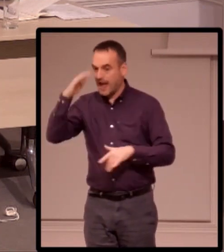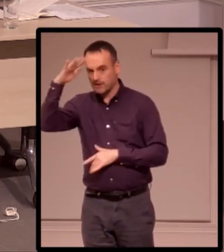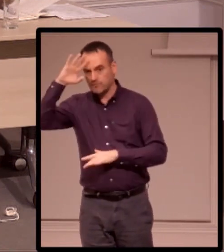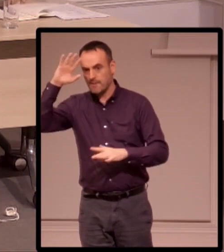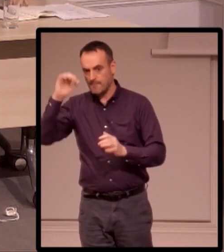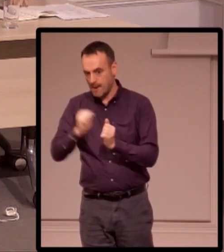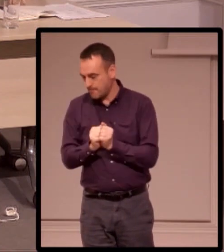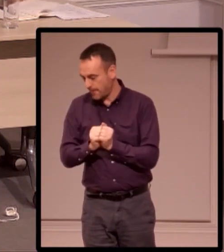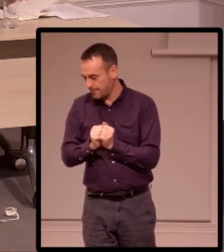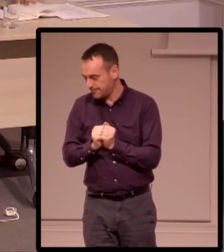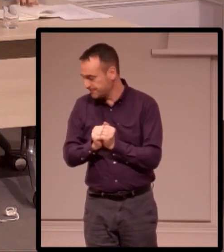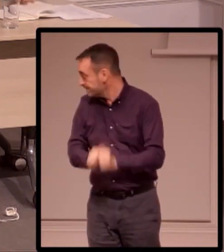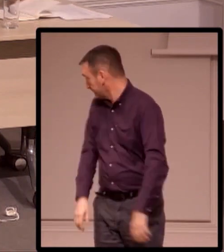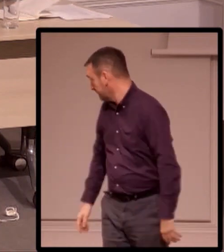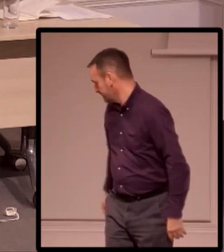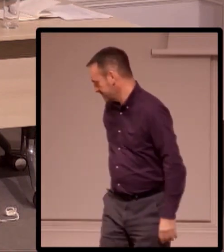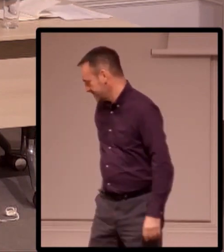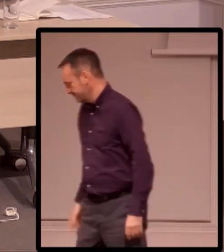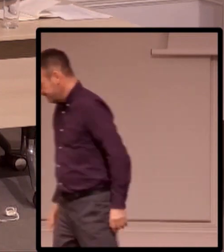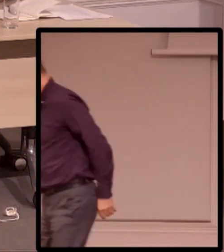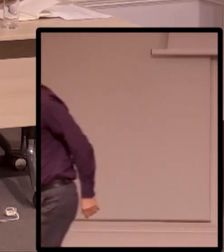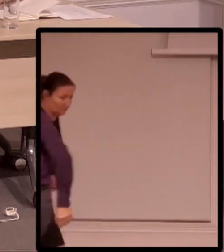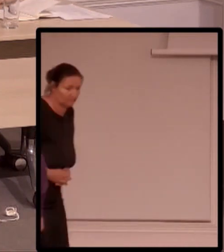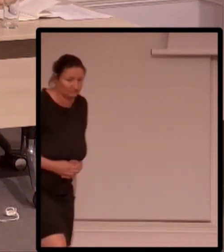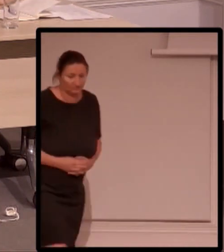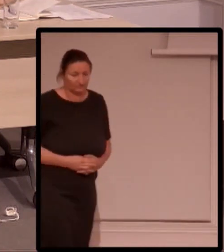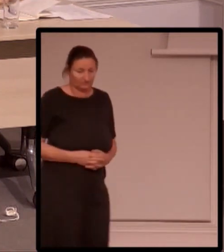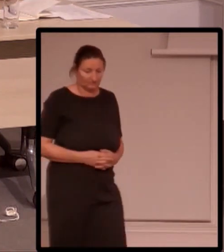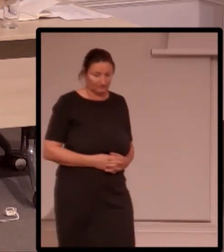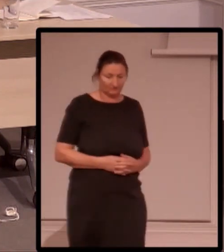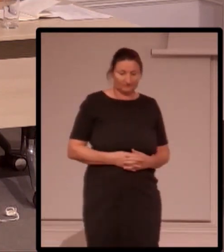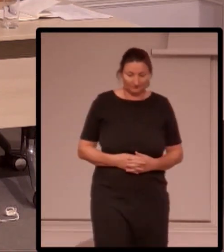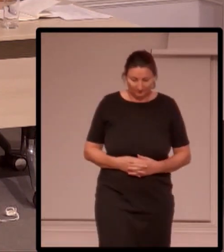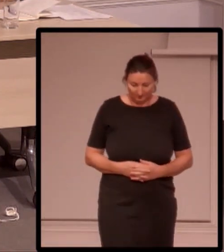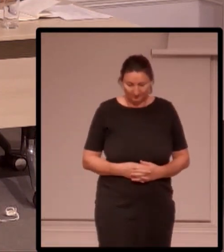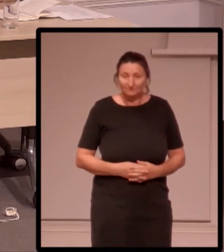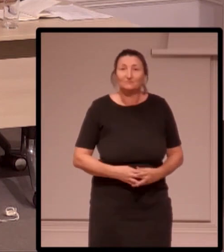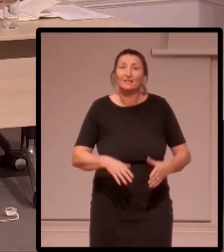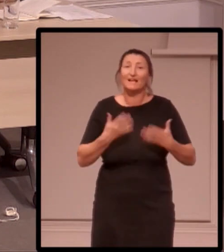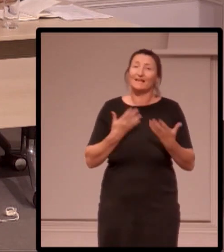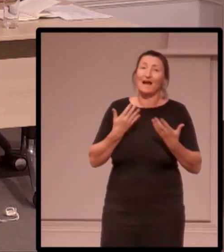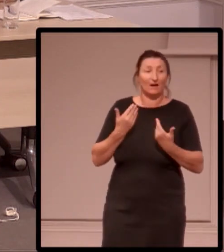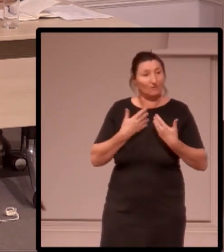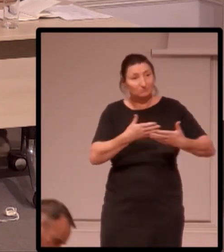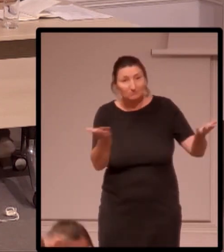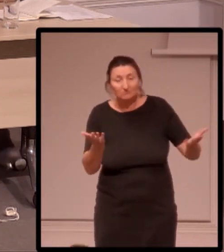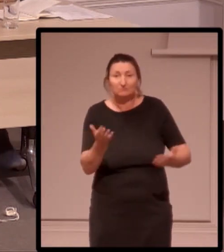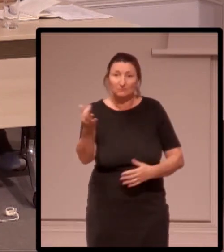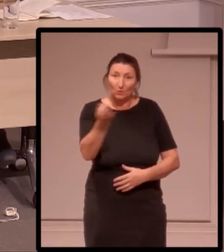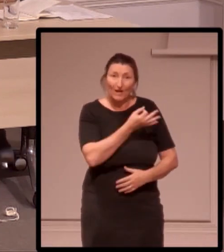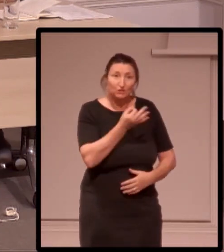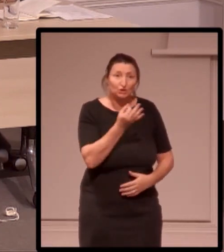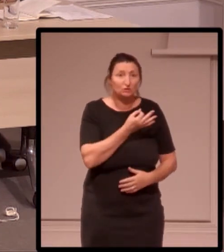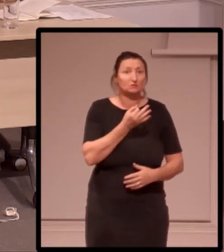it? Okay, so I'm going to open up to questions in the interest of time. So we'll start with the